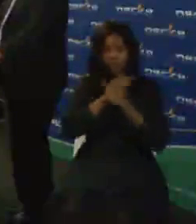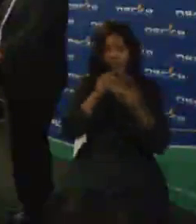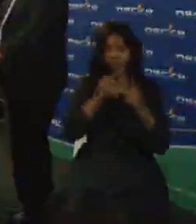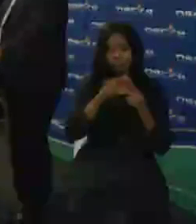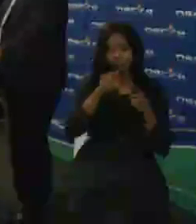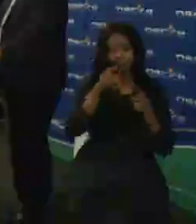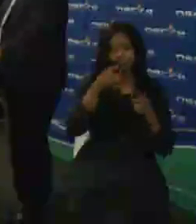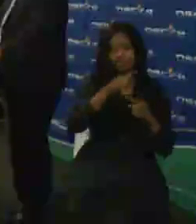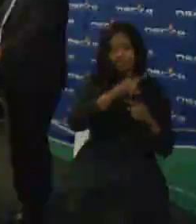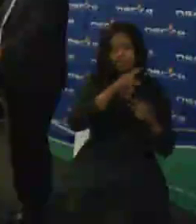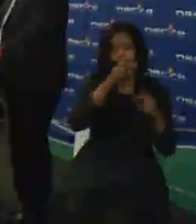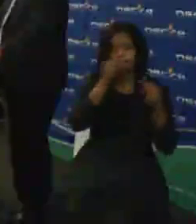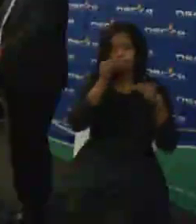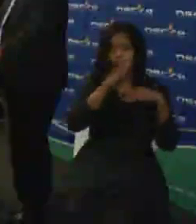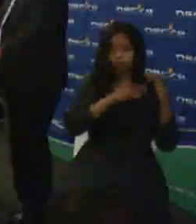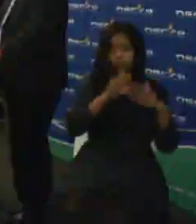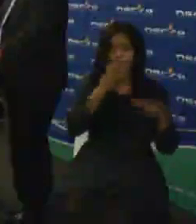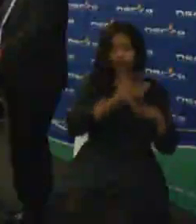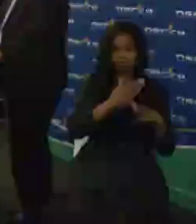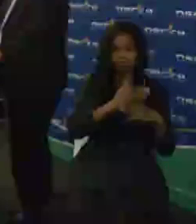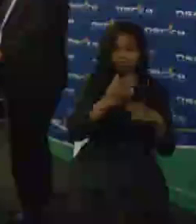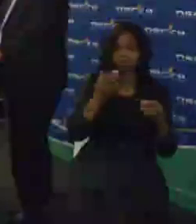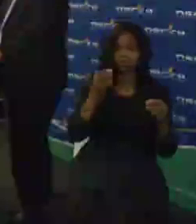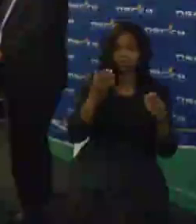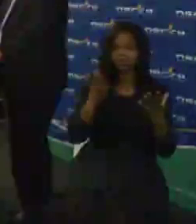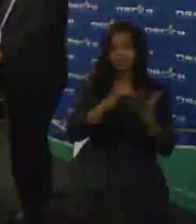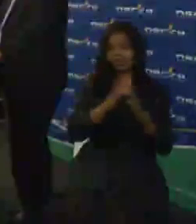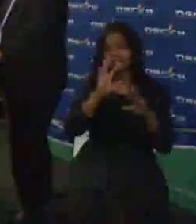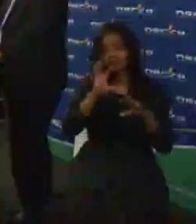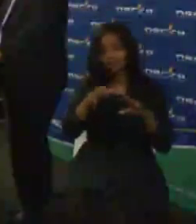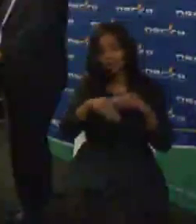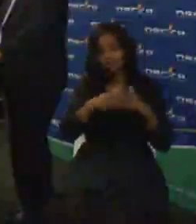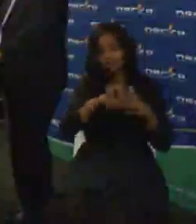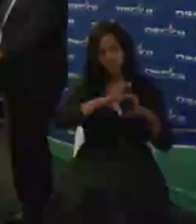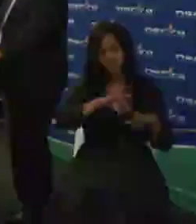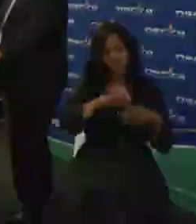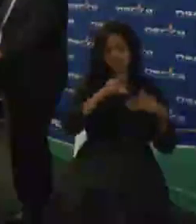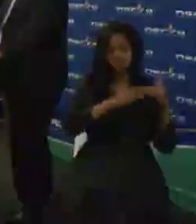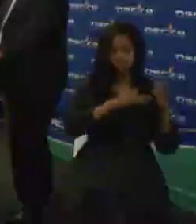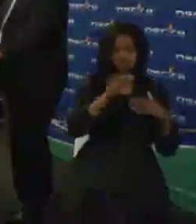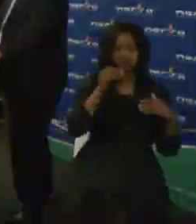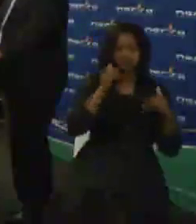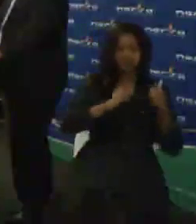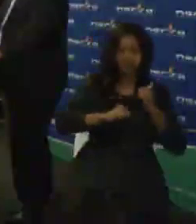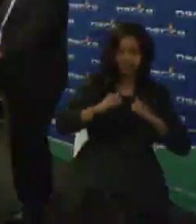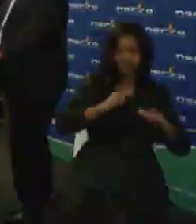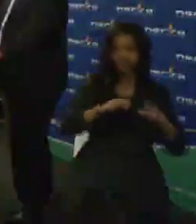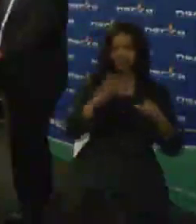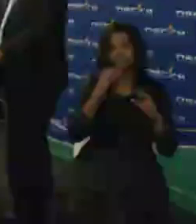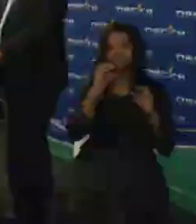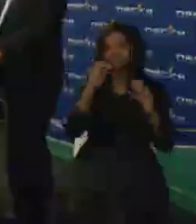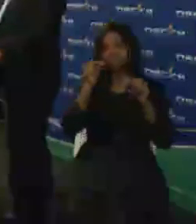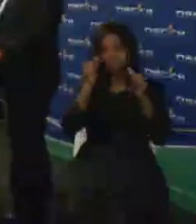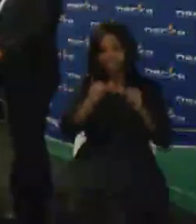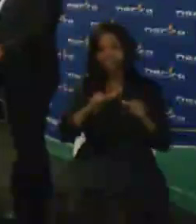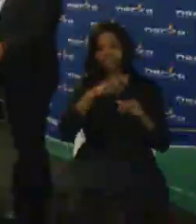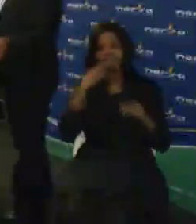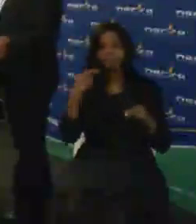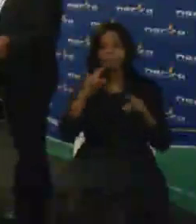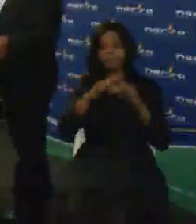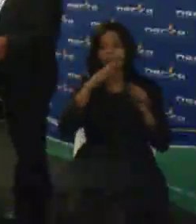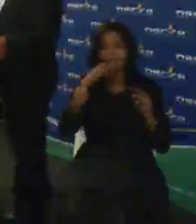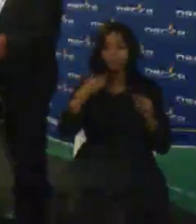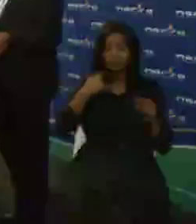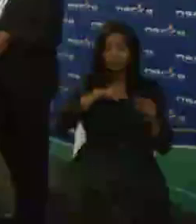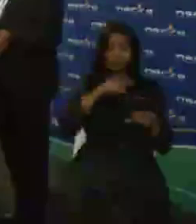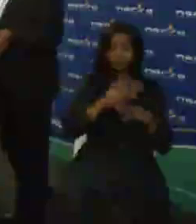be operating and for the plant to be performing at their design levels. But the reality is we're working